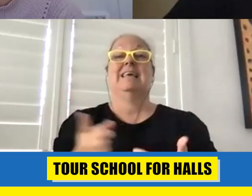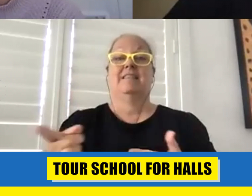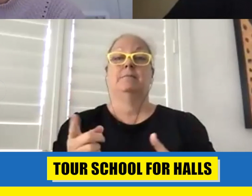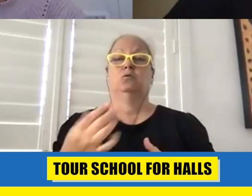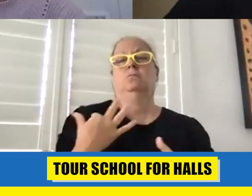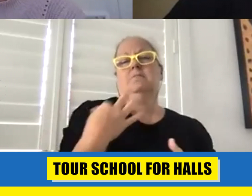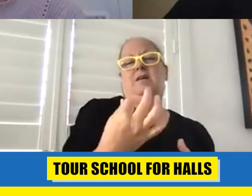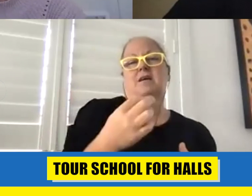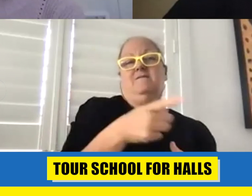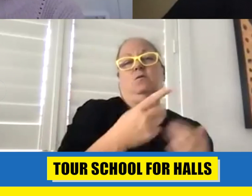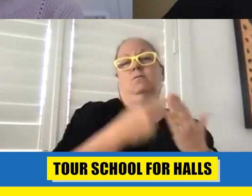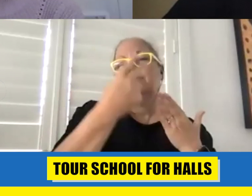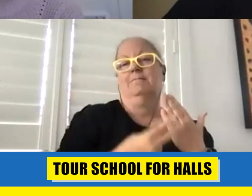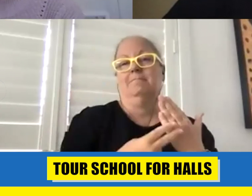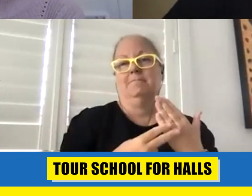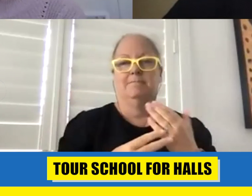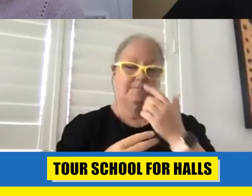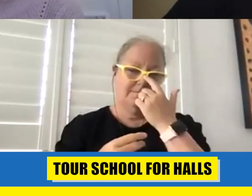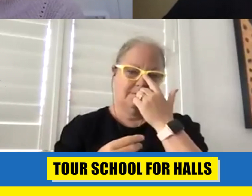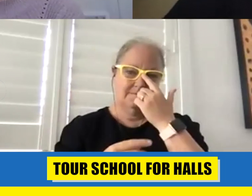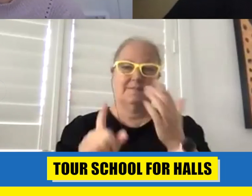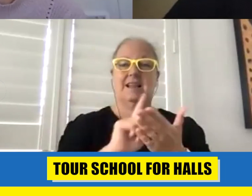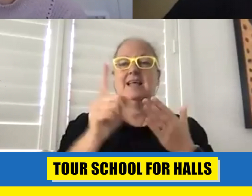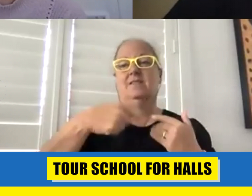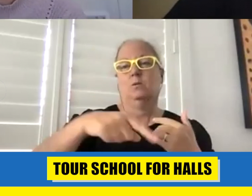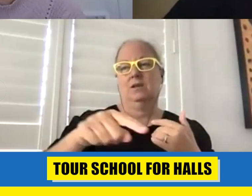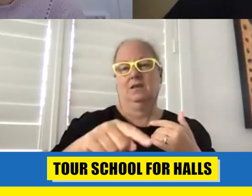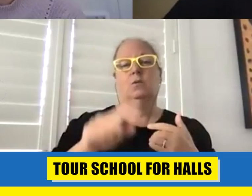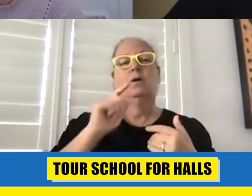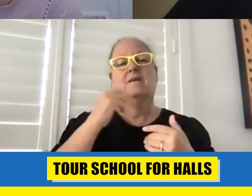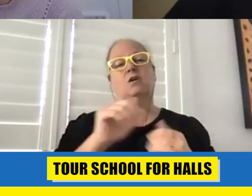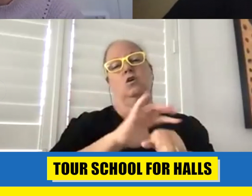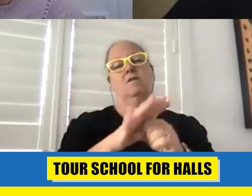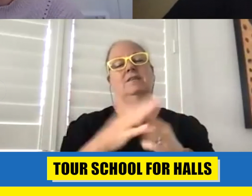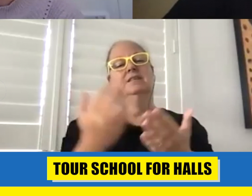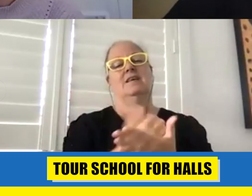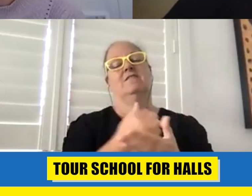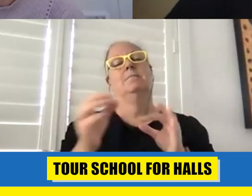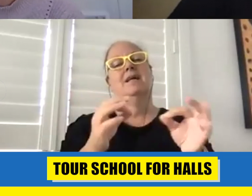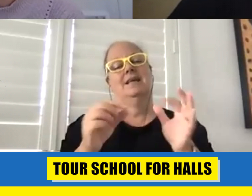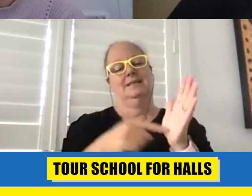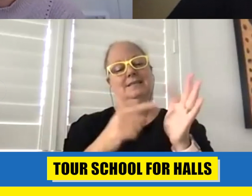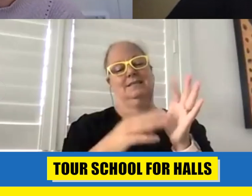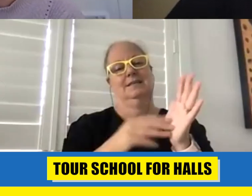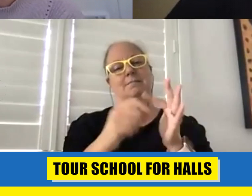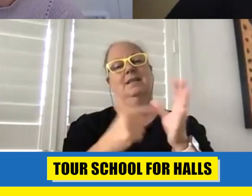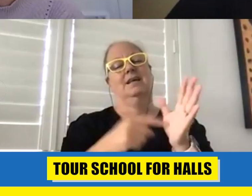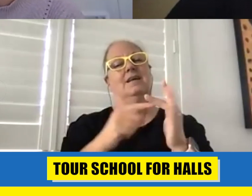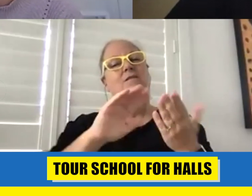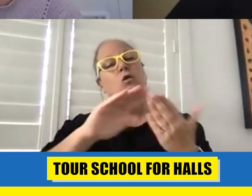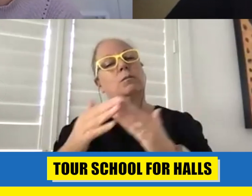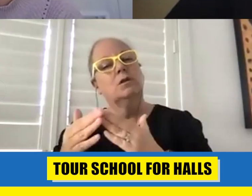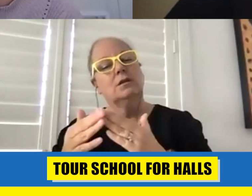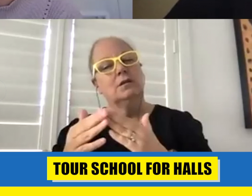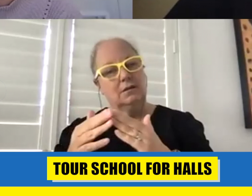program. Also, later this week, we'll be releasing a COVID safe plan template for community presenters. So that's a